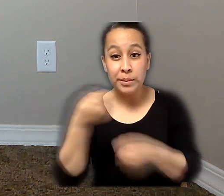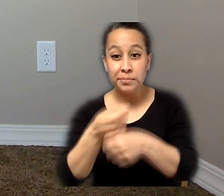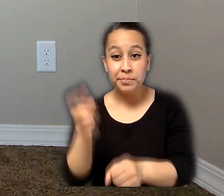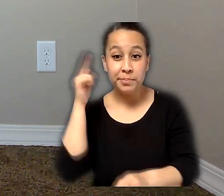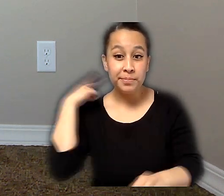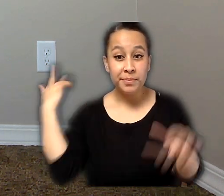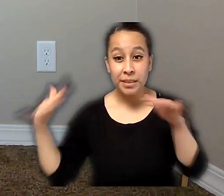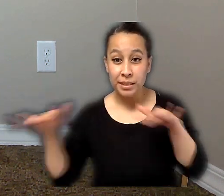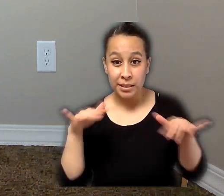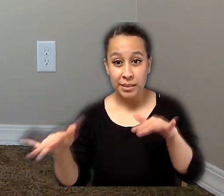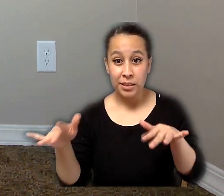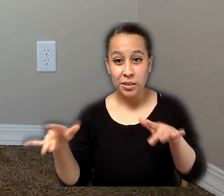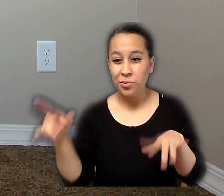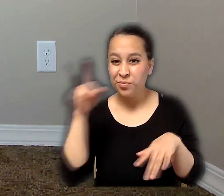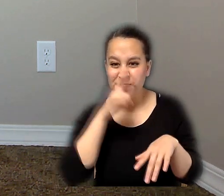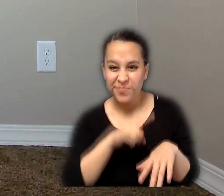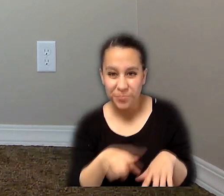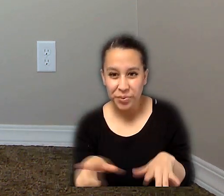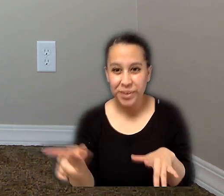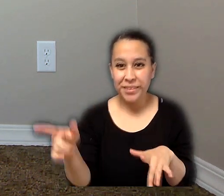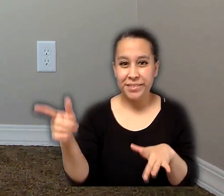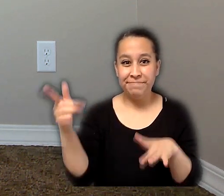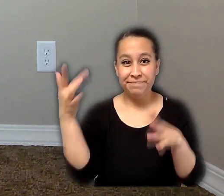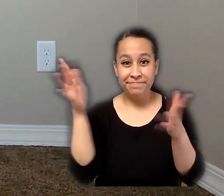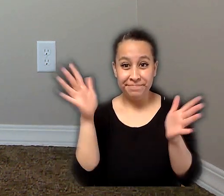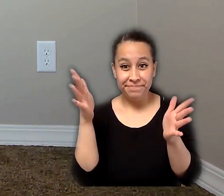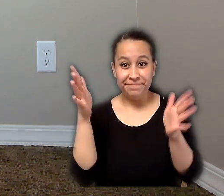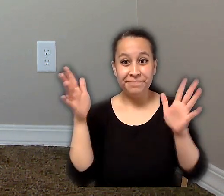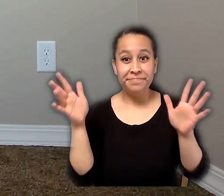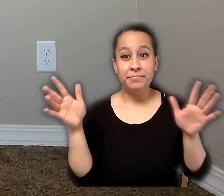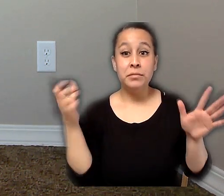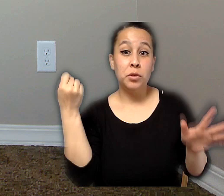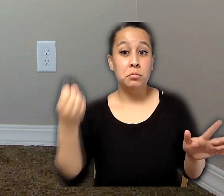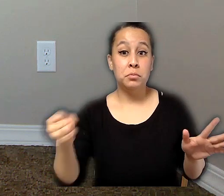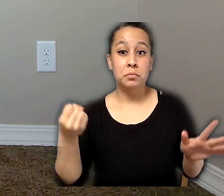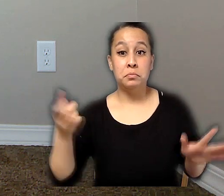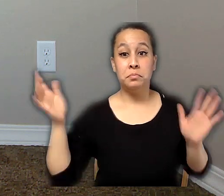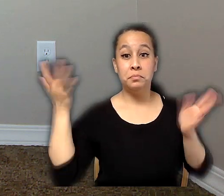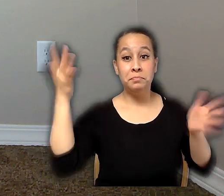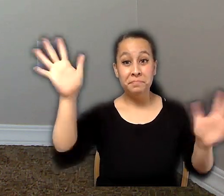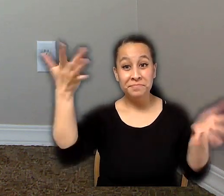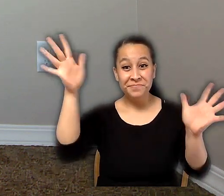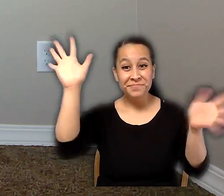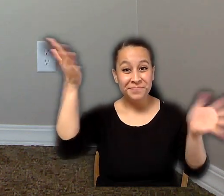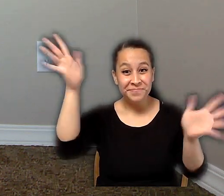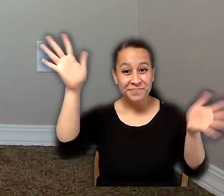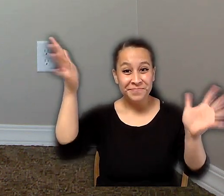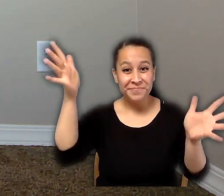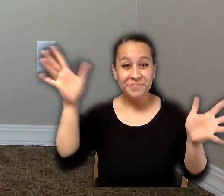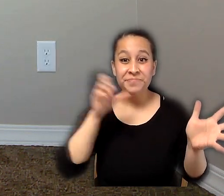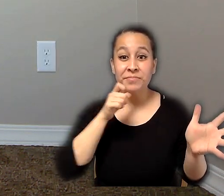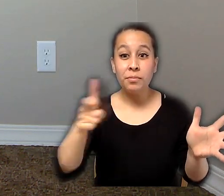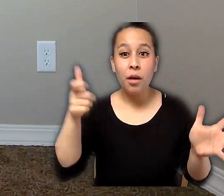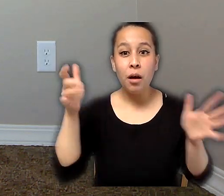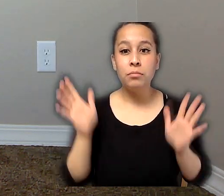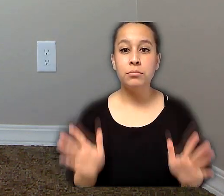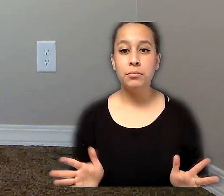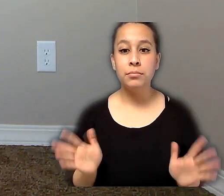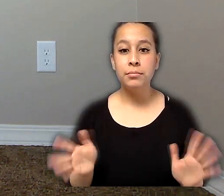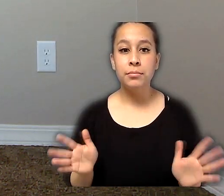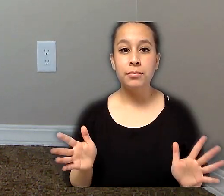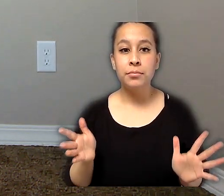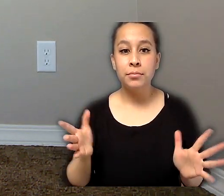that our hands are tambourines and we're going to shake our tambourines. Now, I don't want your arms down here. I want you